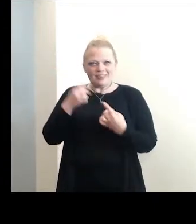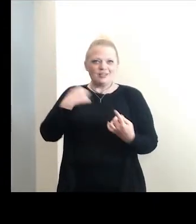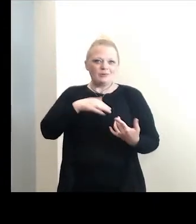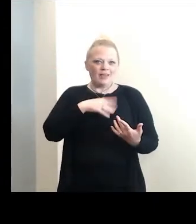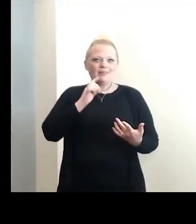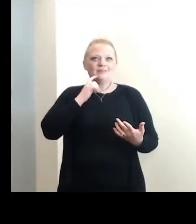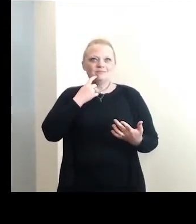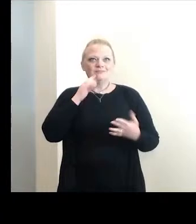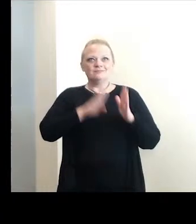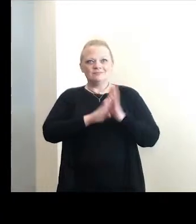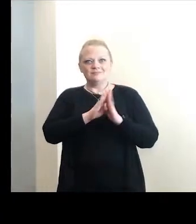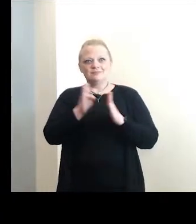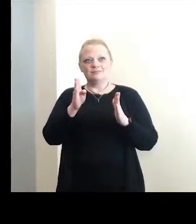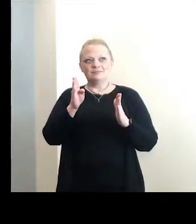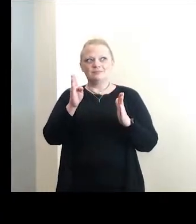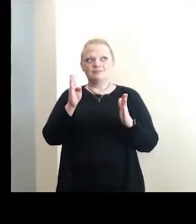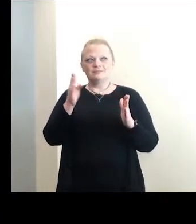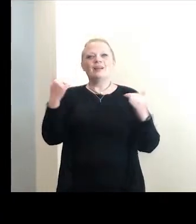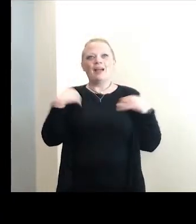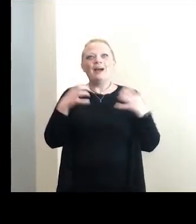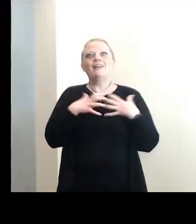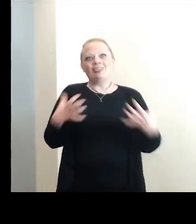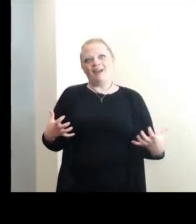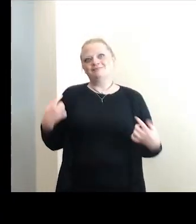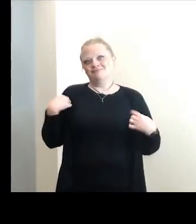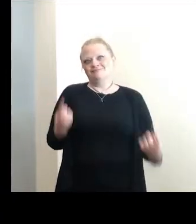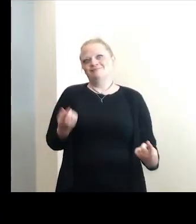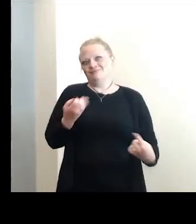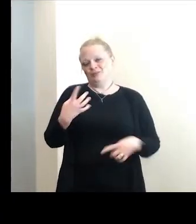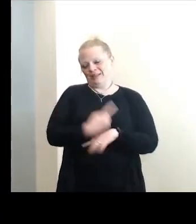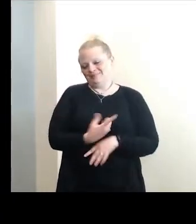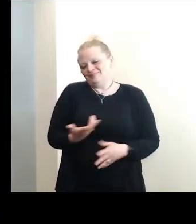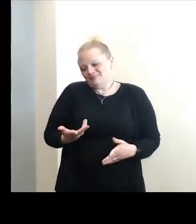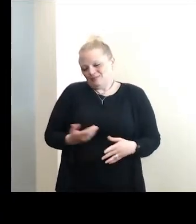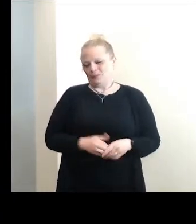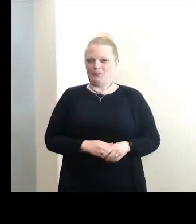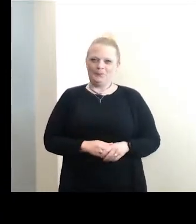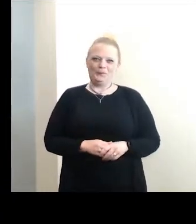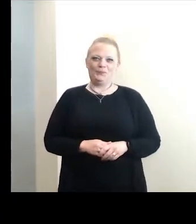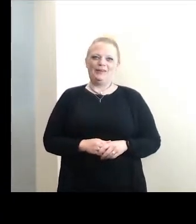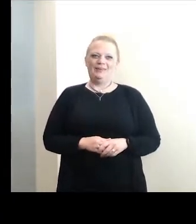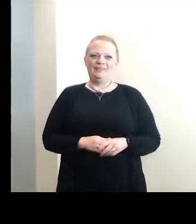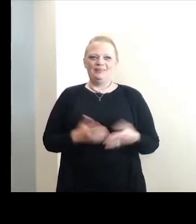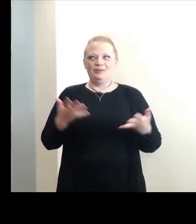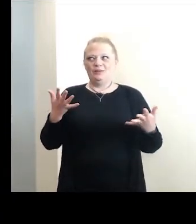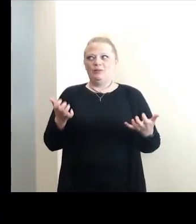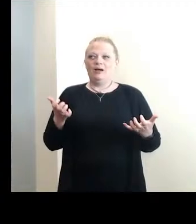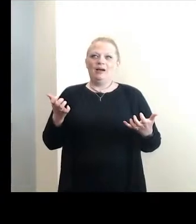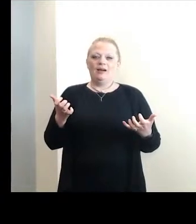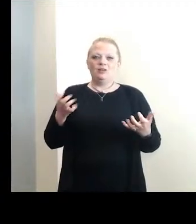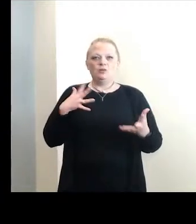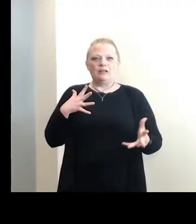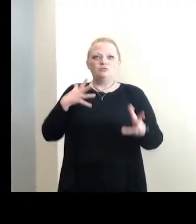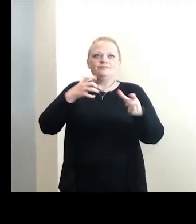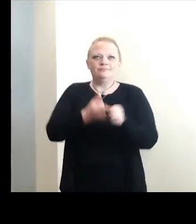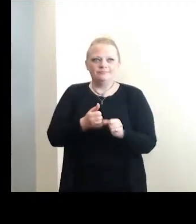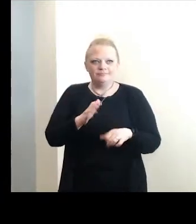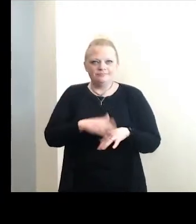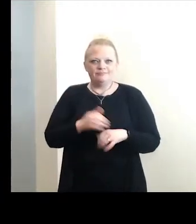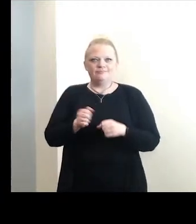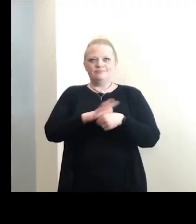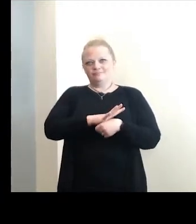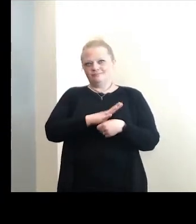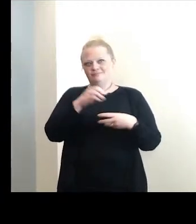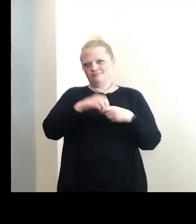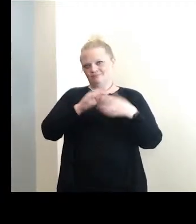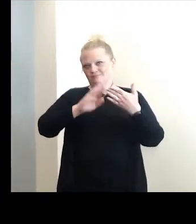major developments. And, well, we had a lot of major developments in the last few days. So we wanted to bring you up to date on COVID-19